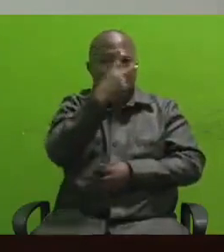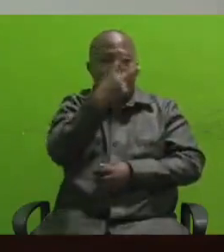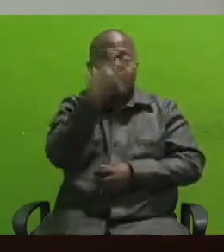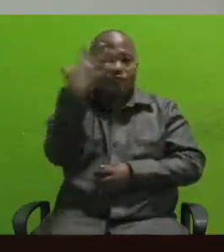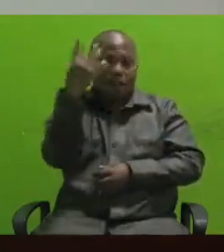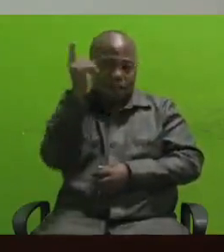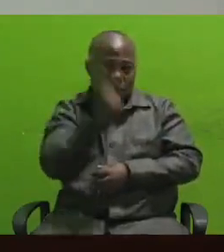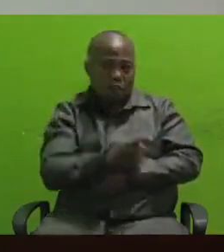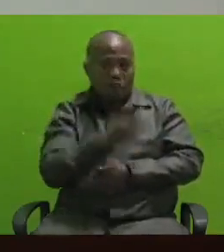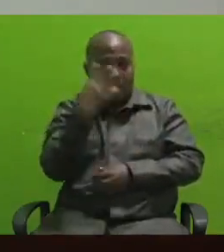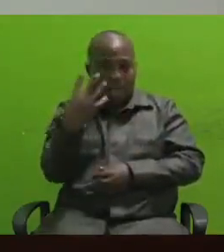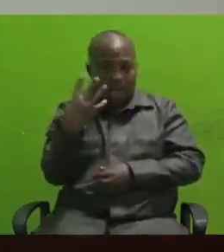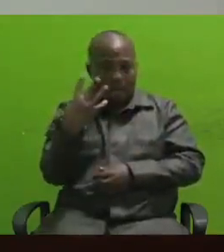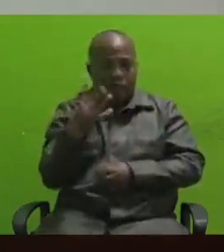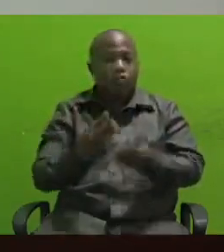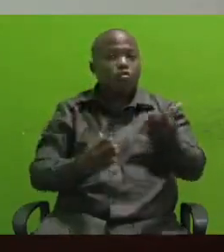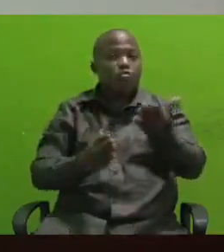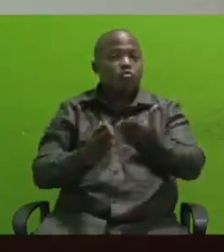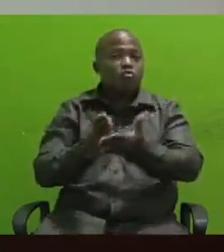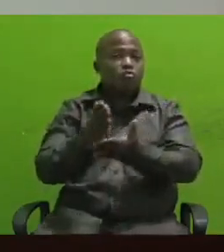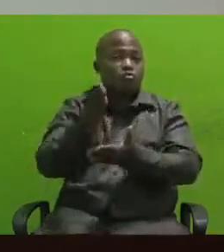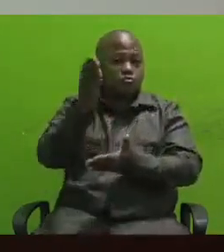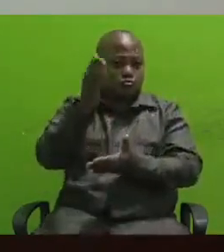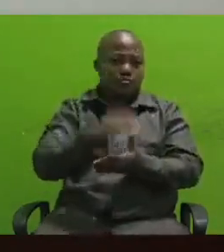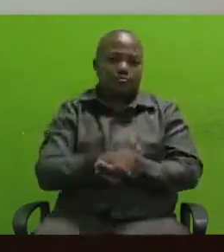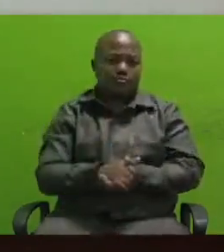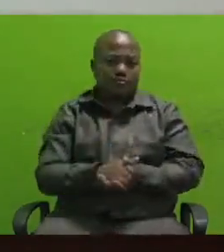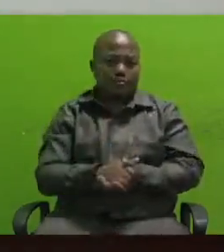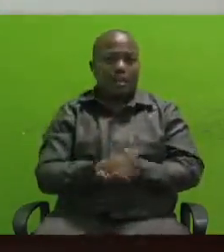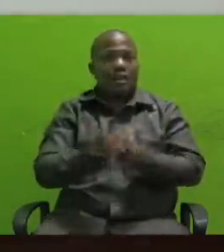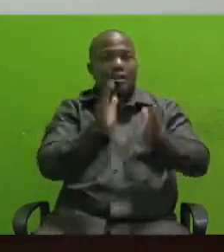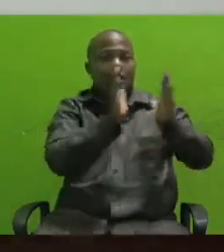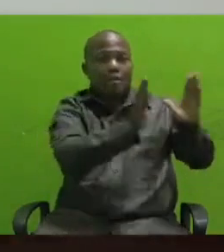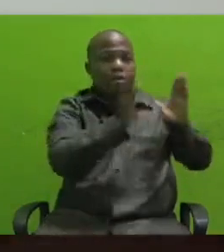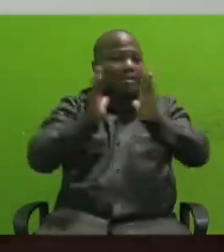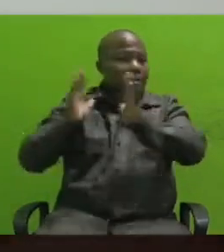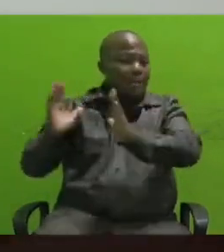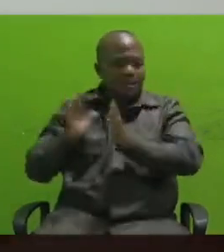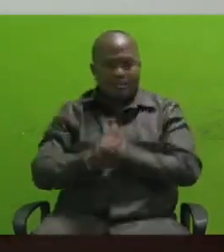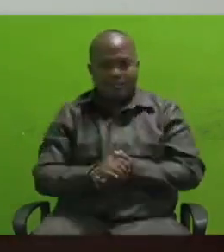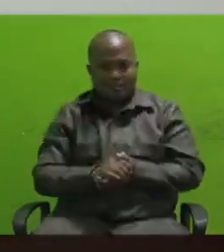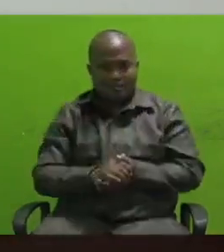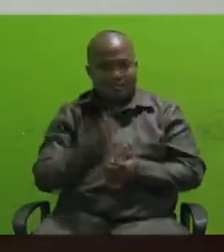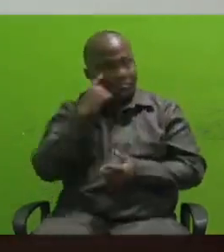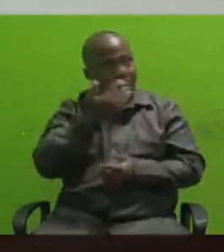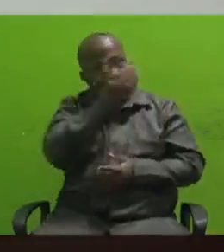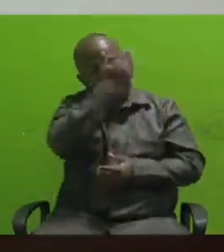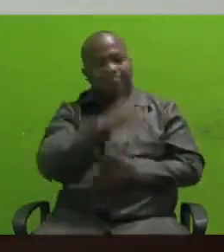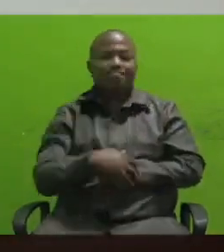throughout, okay, or in both sides. This is our equation, says x